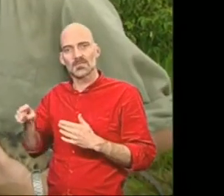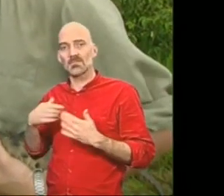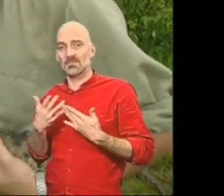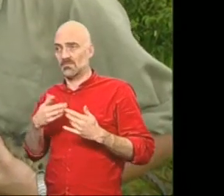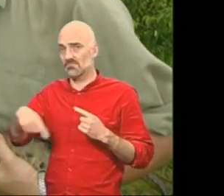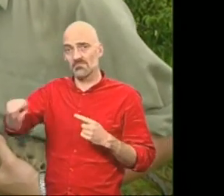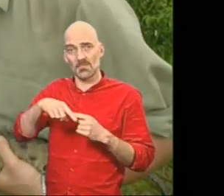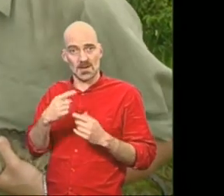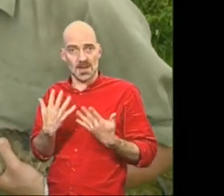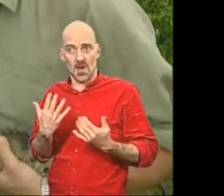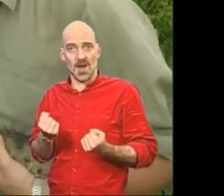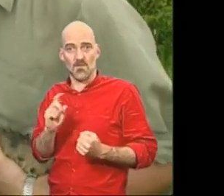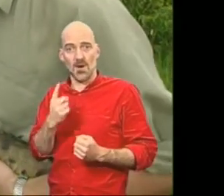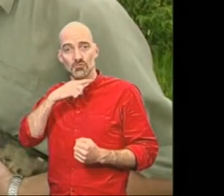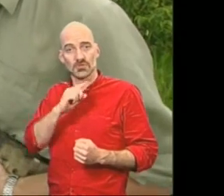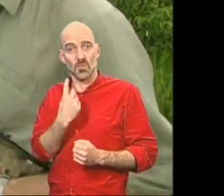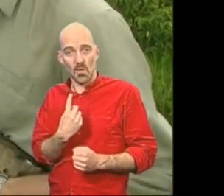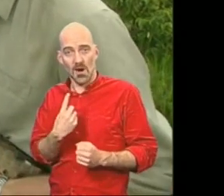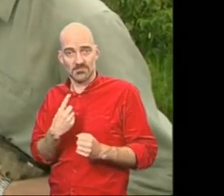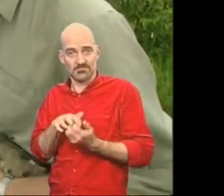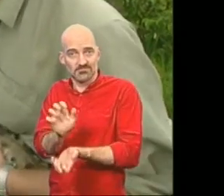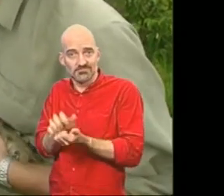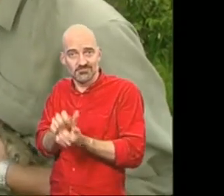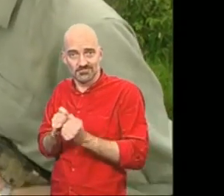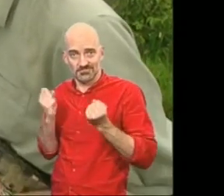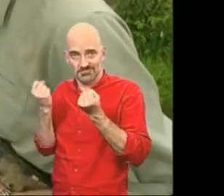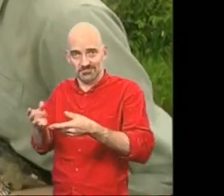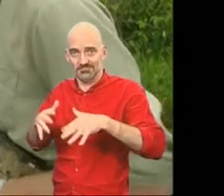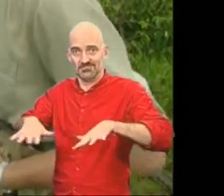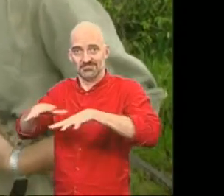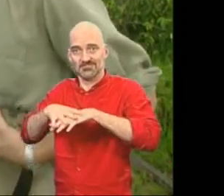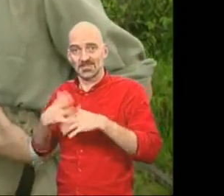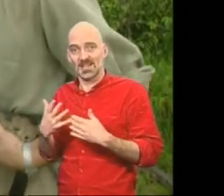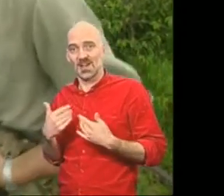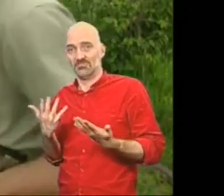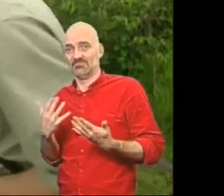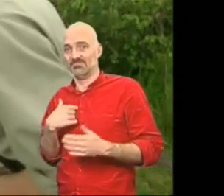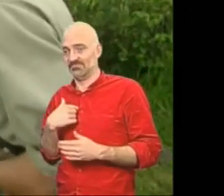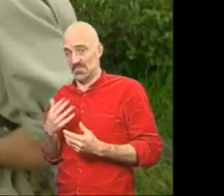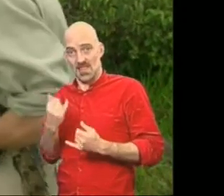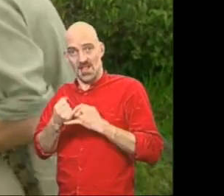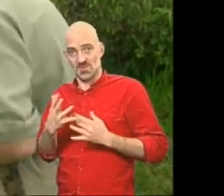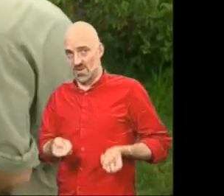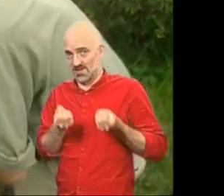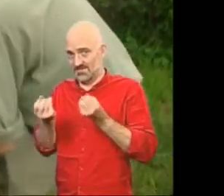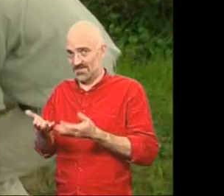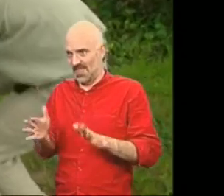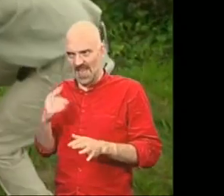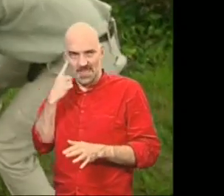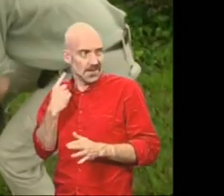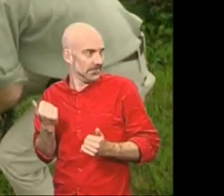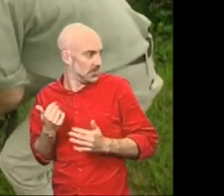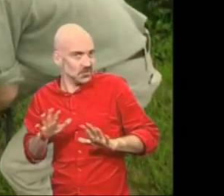now got 101 more Orinoco crocodiles than it had previously. So time to bung the last one in, I think.